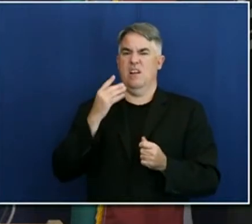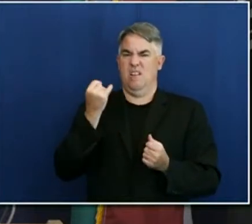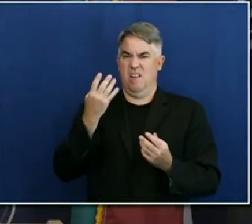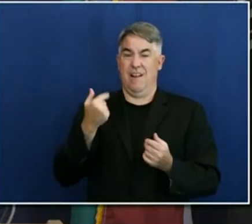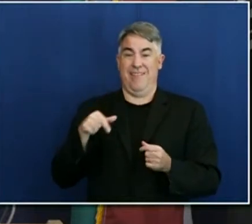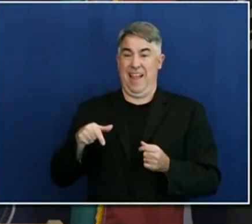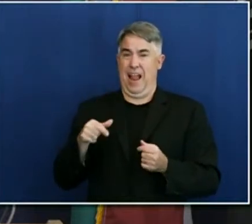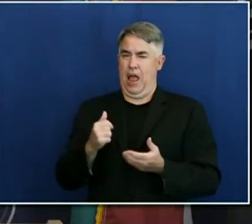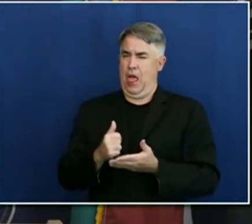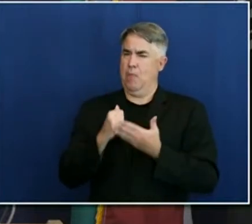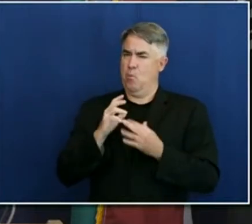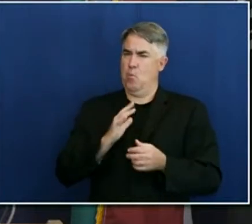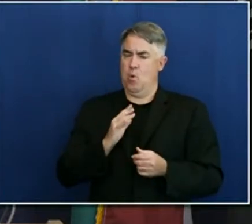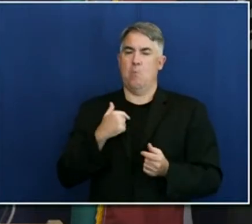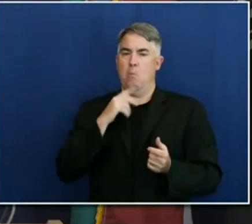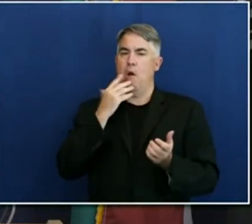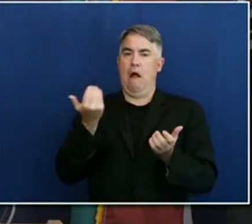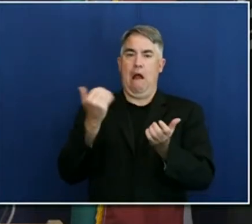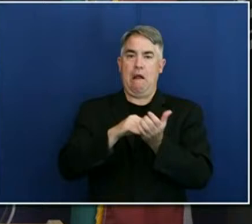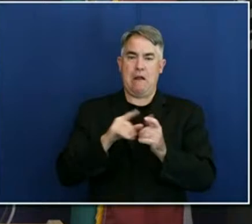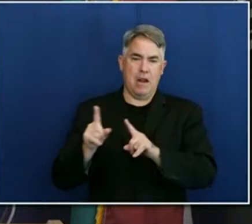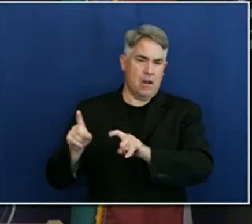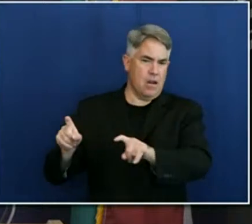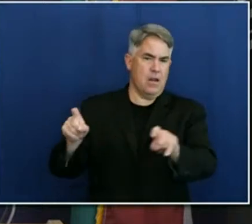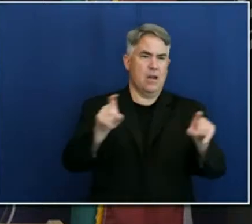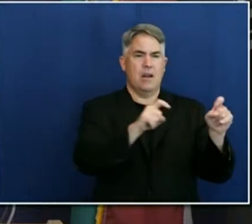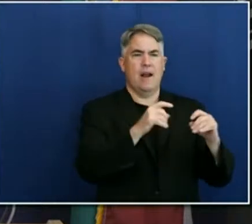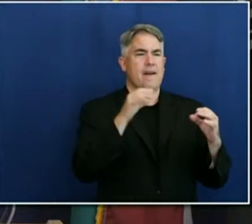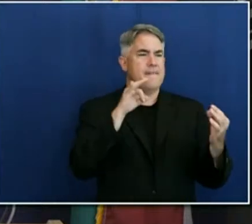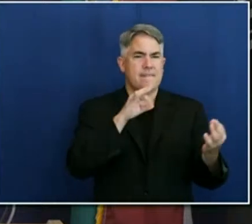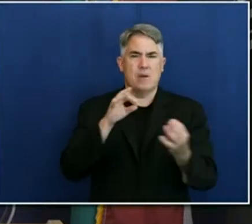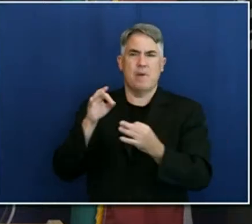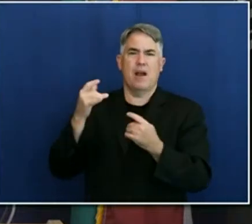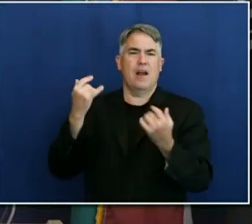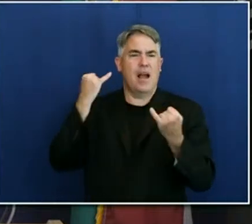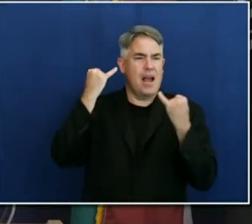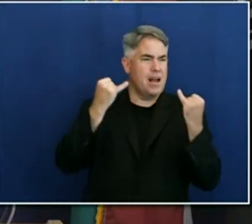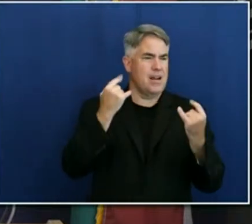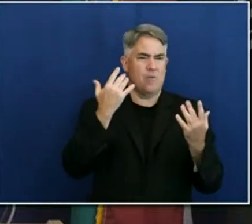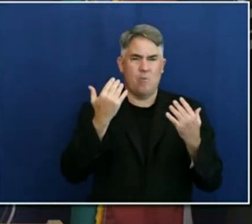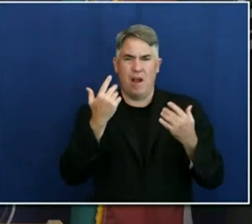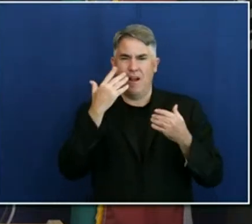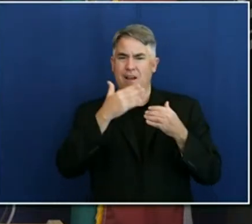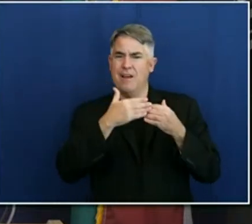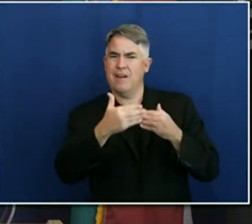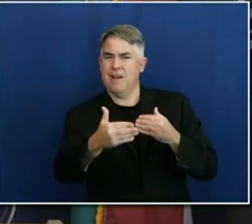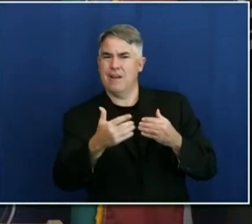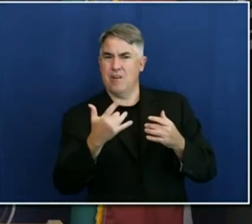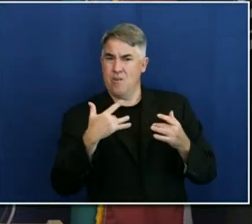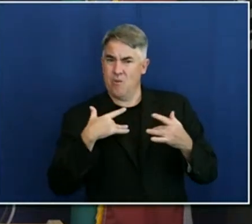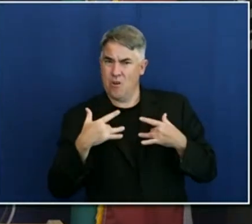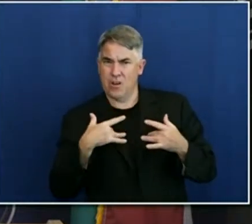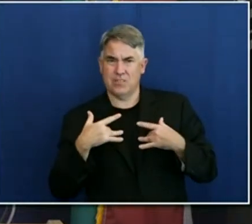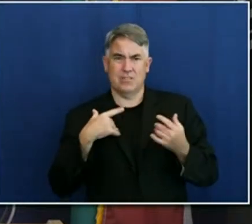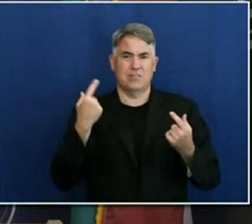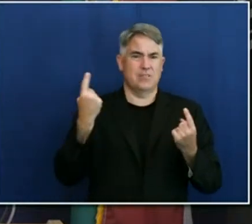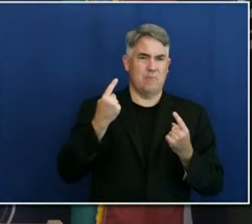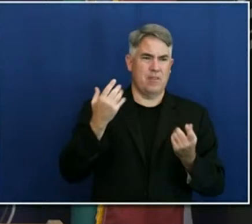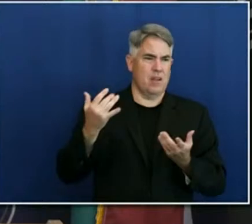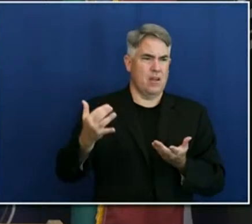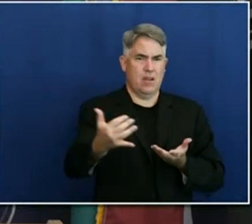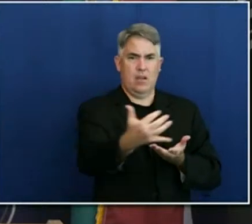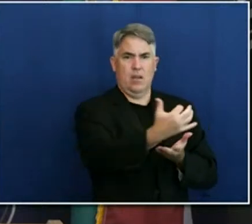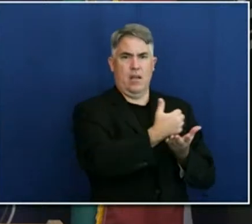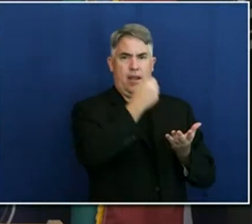what concerns may be, and we expect to have the results of that by June 1st. We will share that. We will also use that information to guide a lot of our